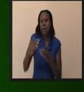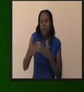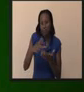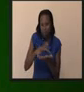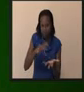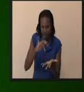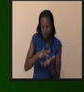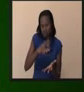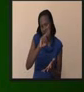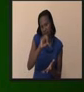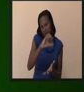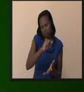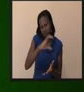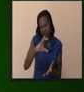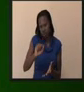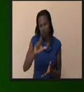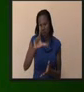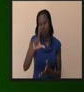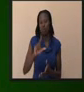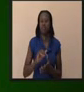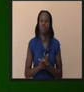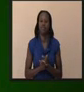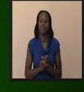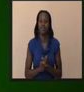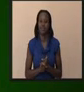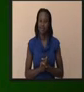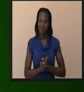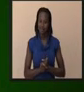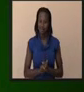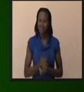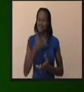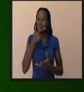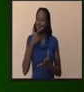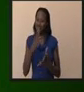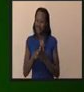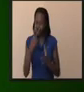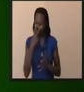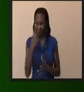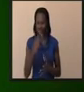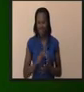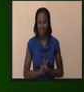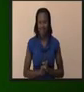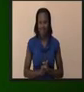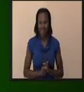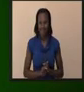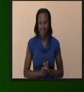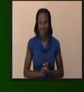to collect your prize at a NAMCOL center closest to you. Thanks for watching.